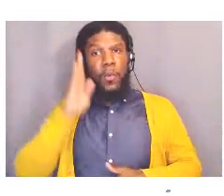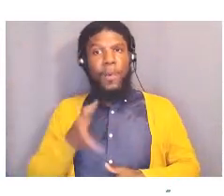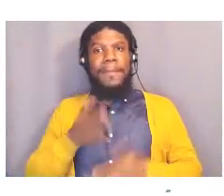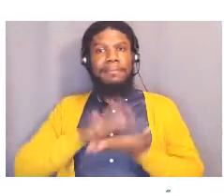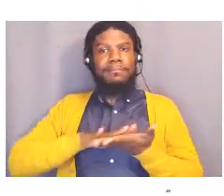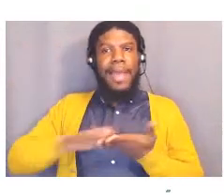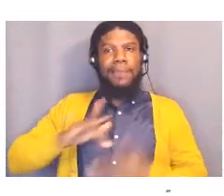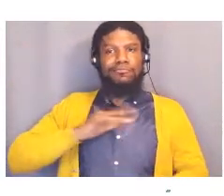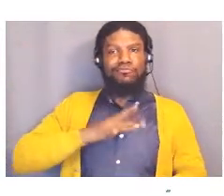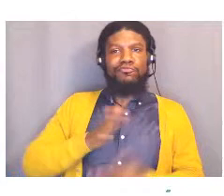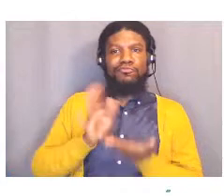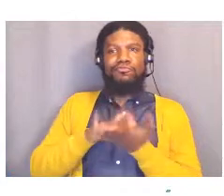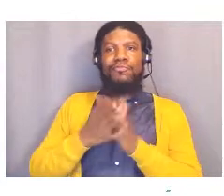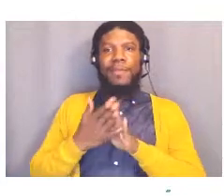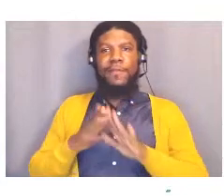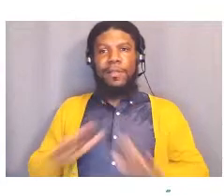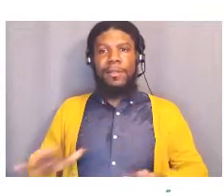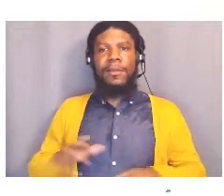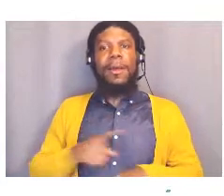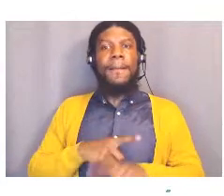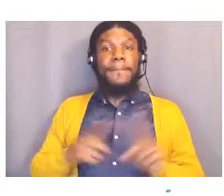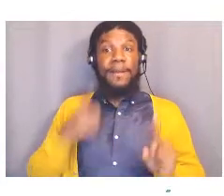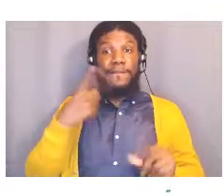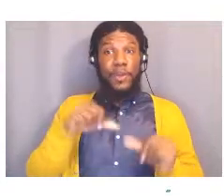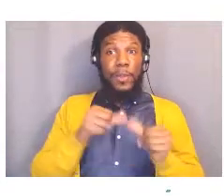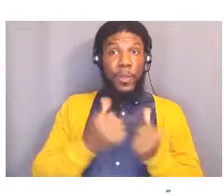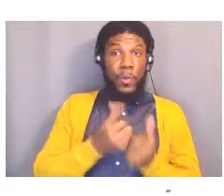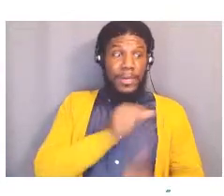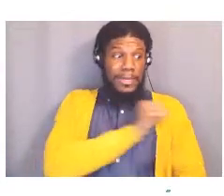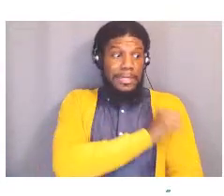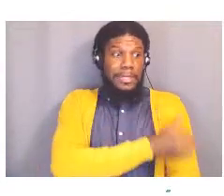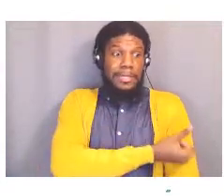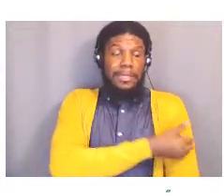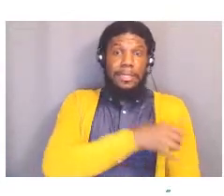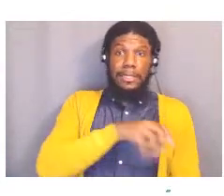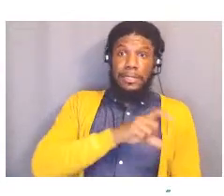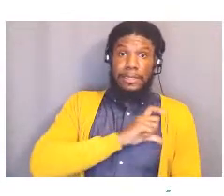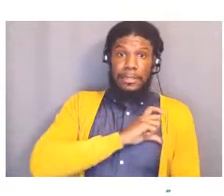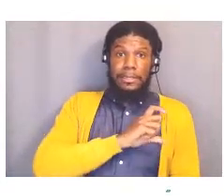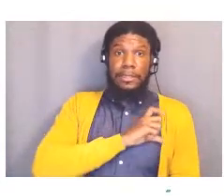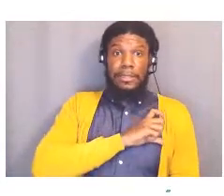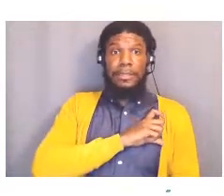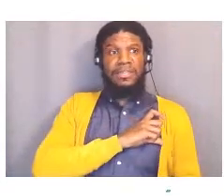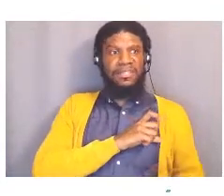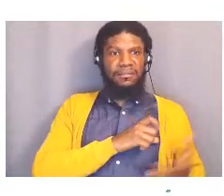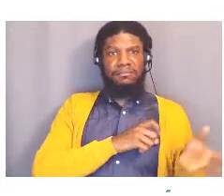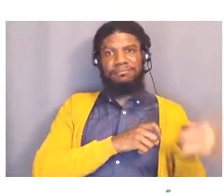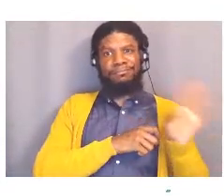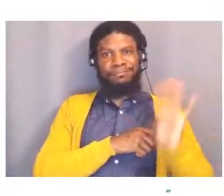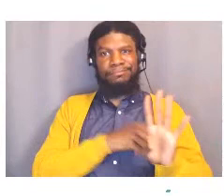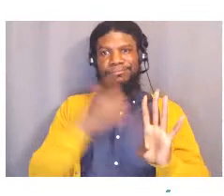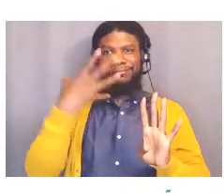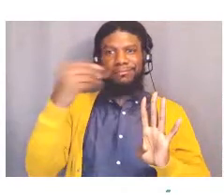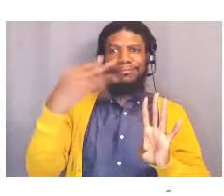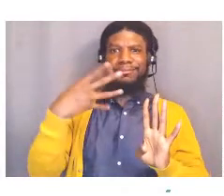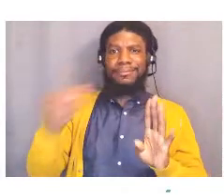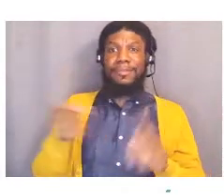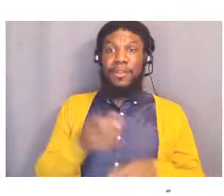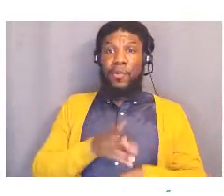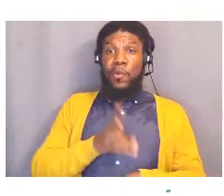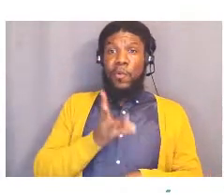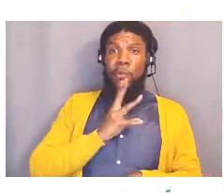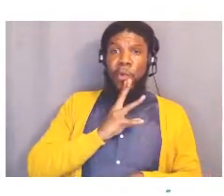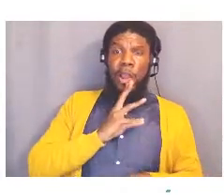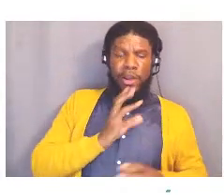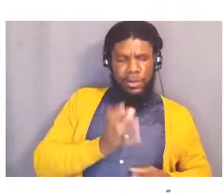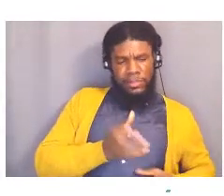the authorities. They went out and brutalized those children with water hoses from